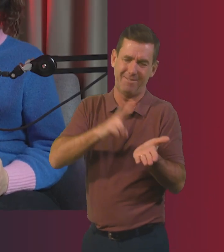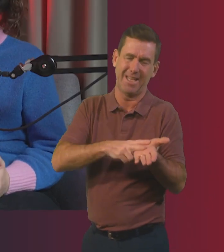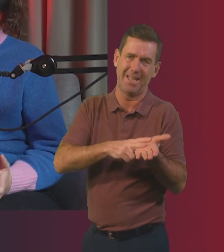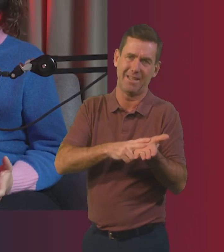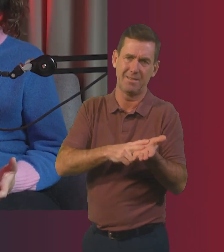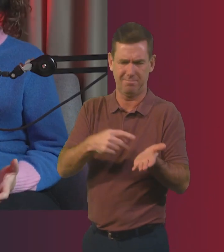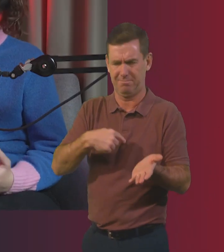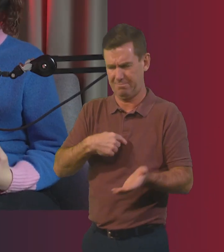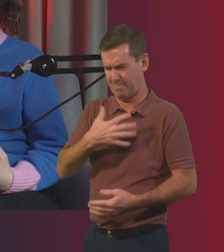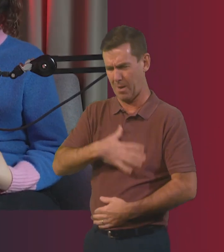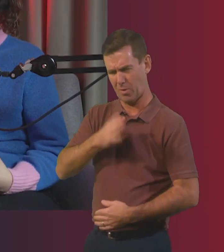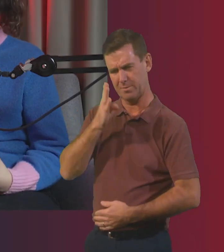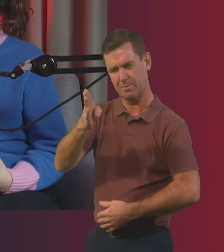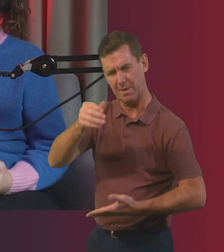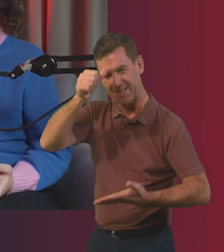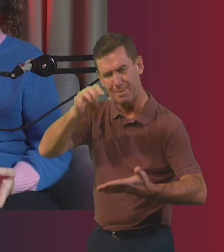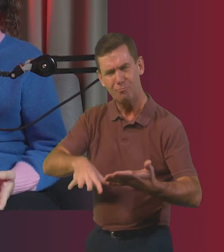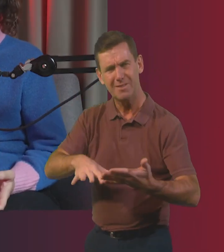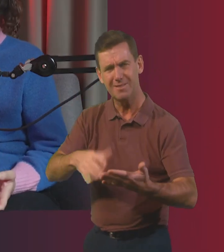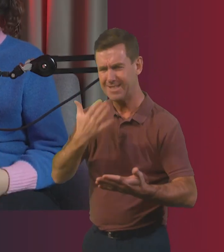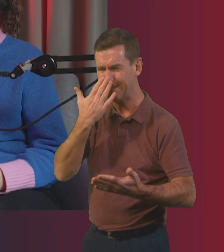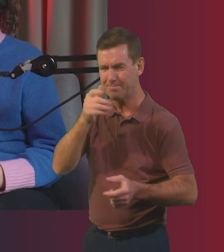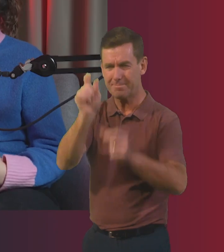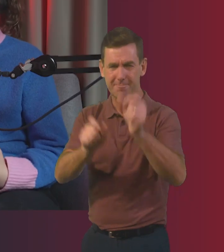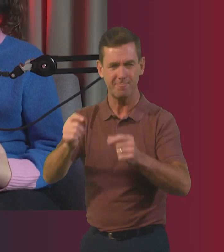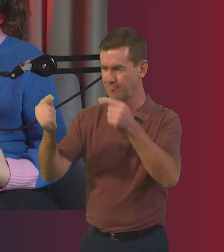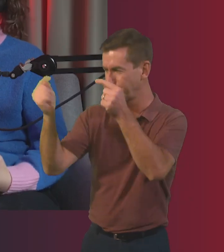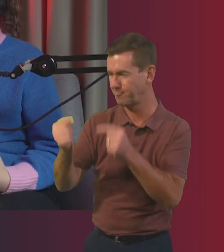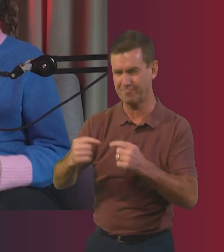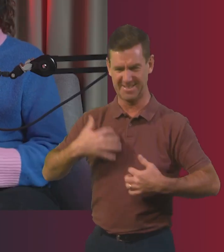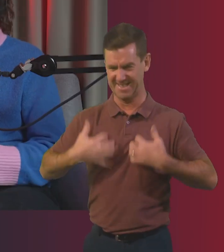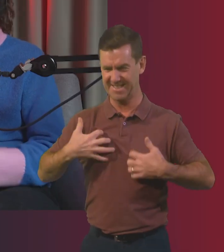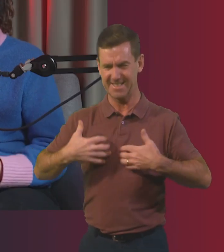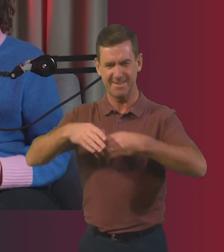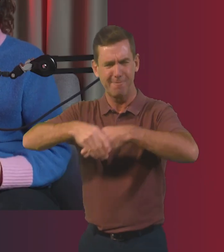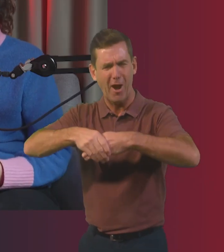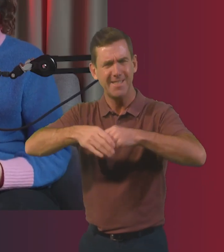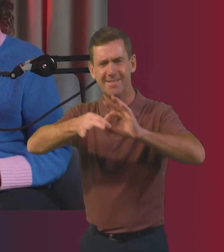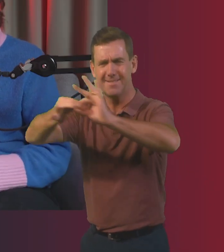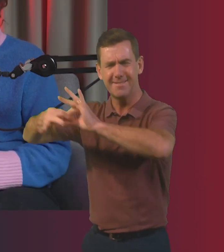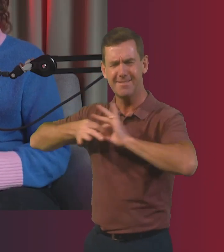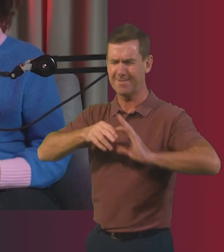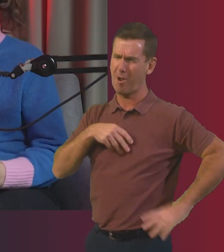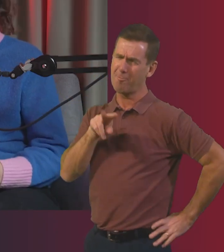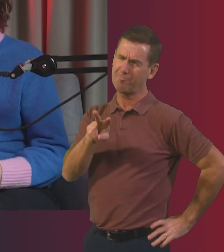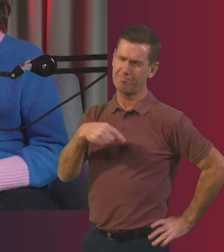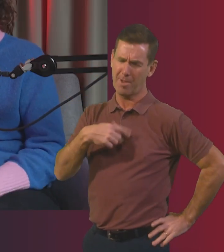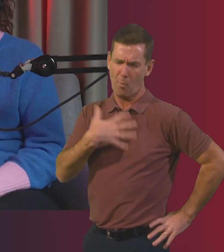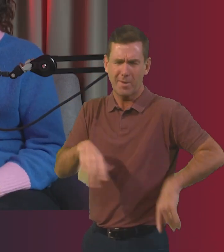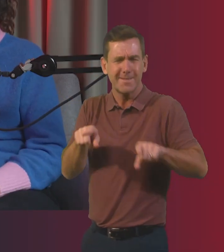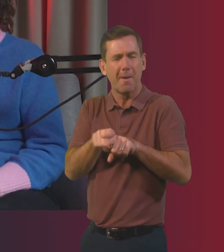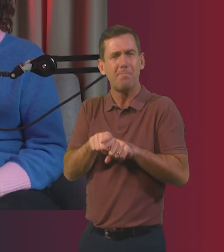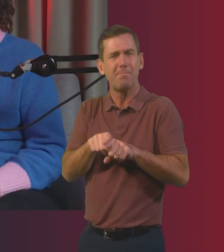the experience because you always look at it and you think, oh, they look like they're having a really good time. They all look like they're friends. And I really wanted to do that, but I did not have the